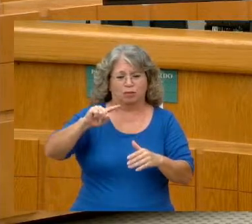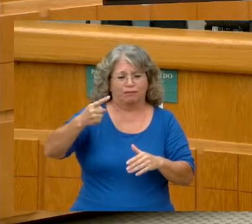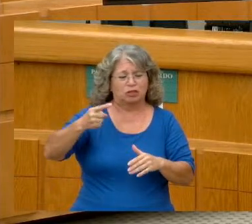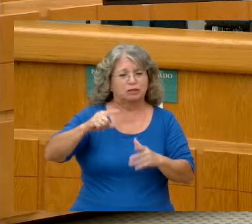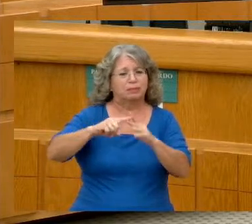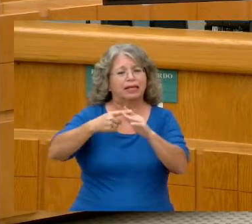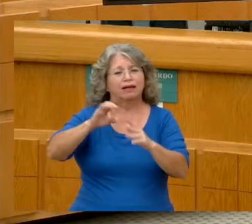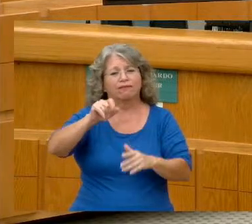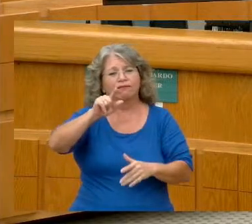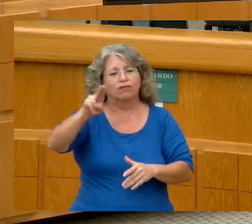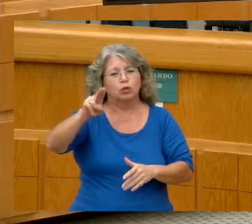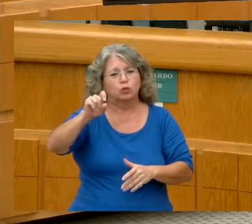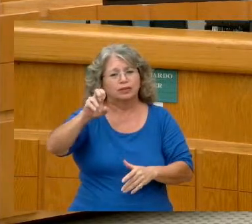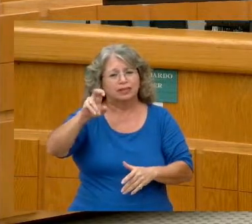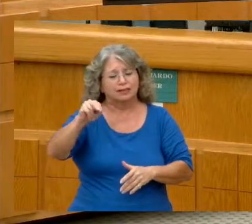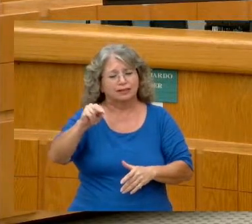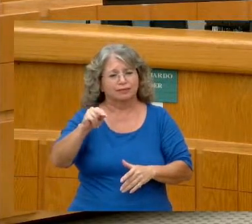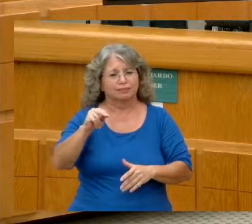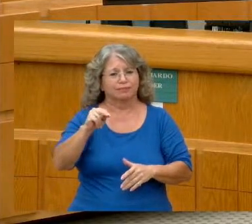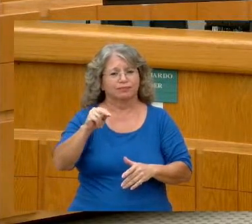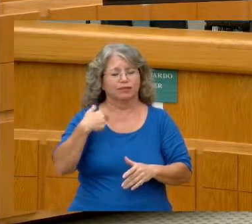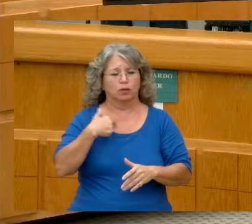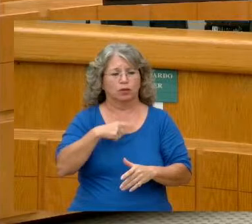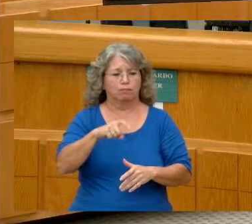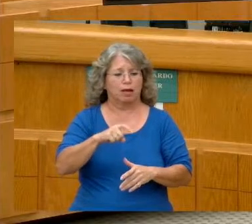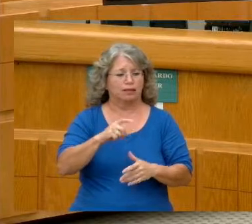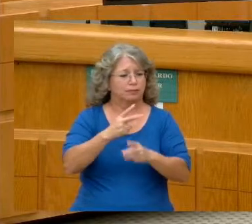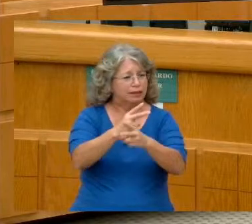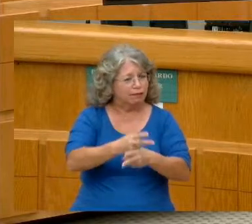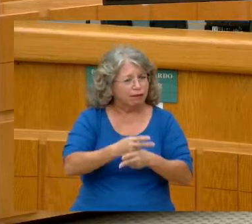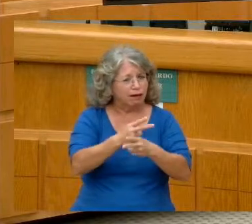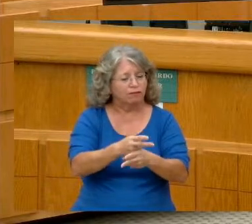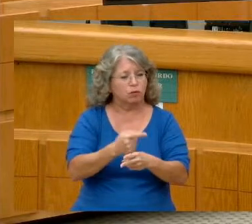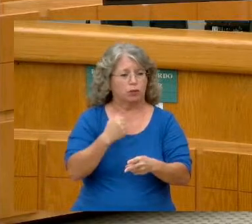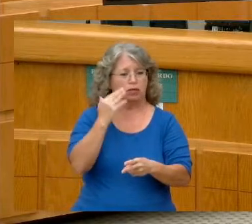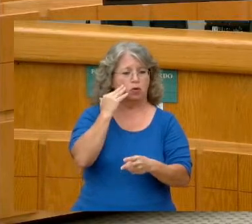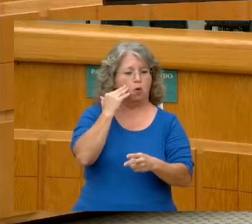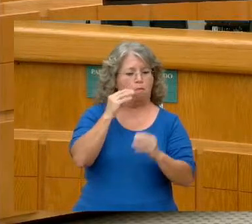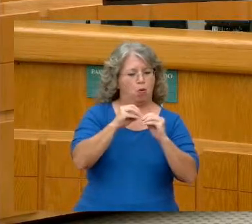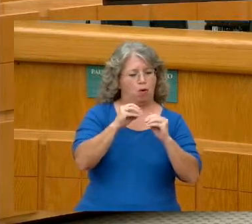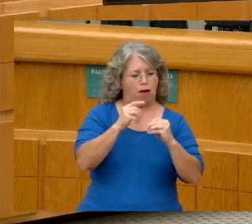flu. We know more about this COVID-19 virus than we did 6 months